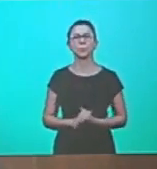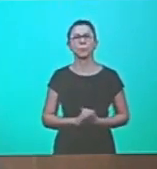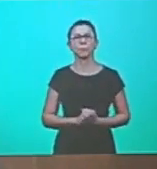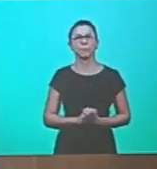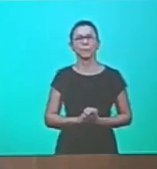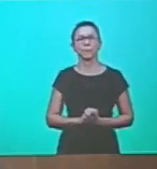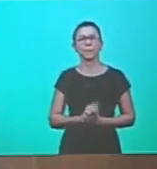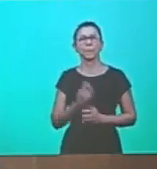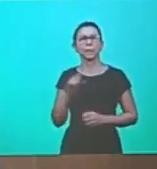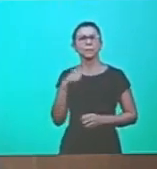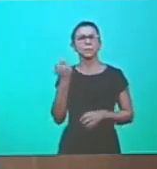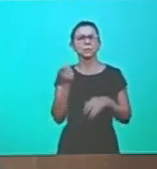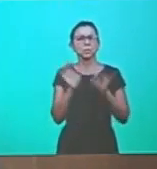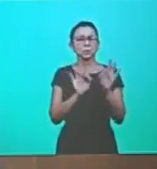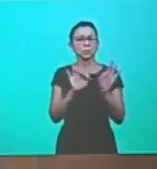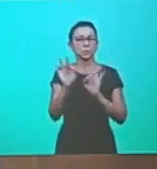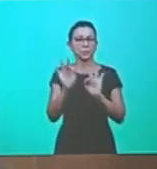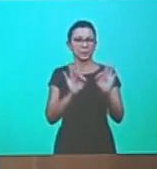Now let me tell you one thing.